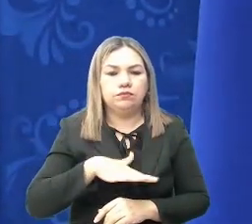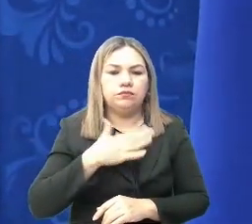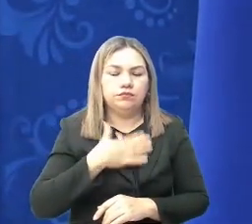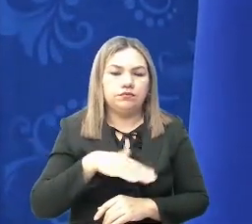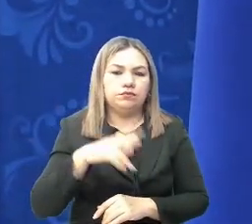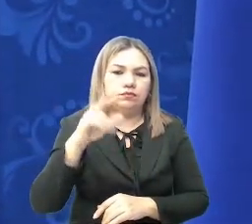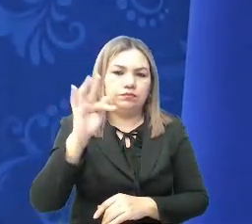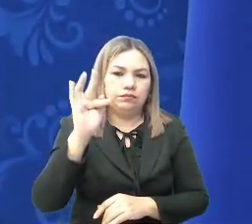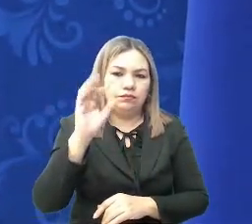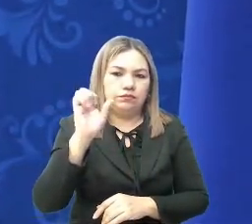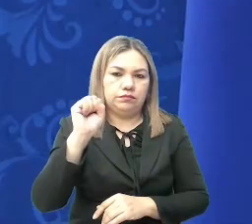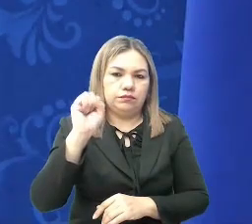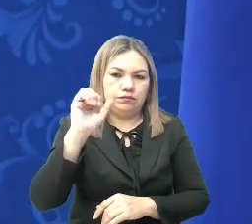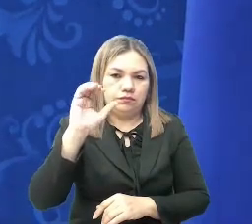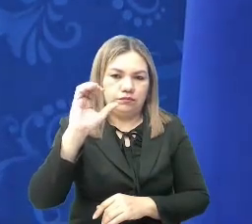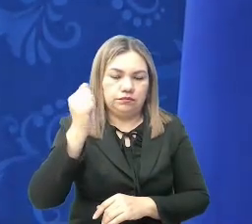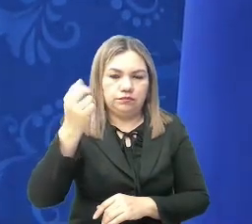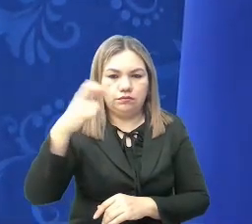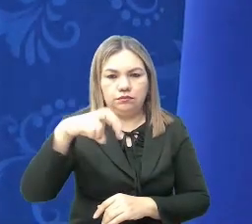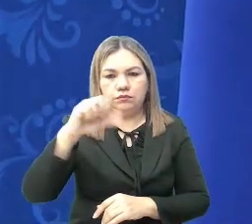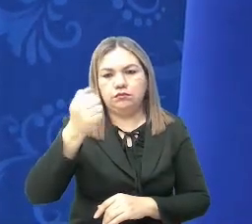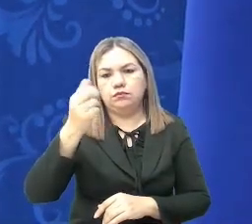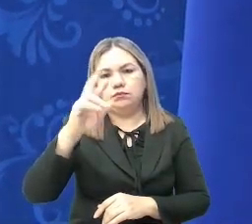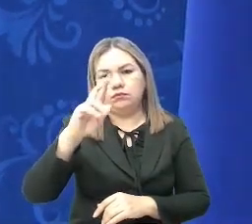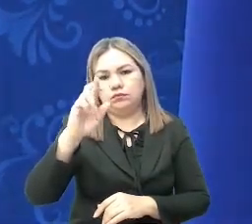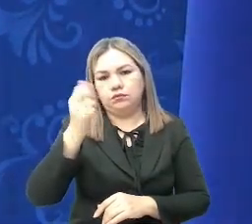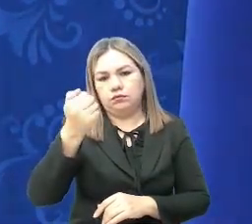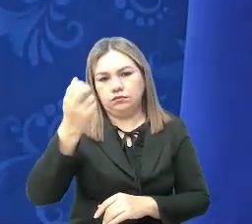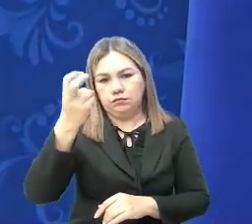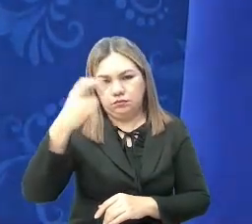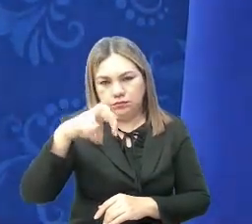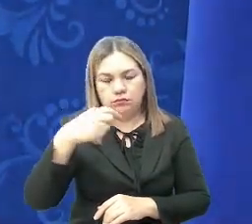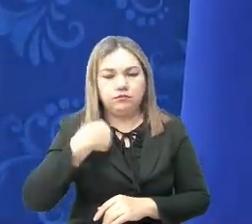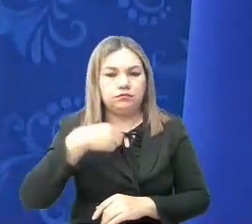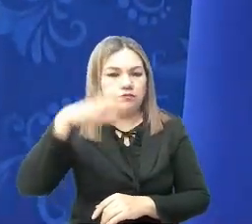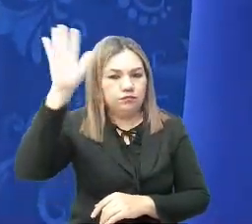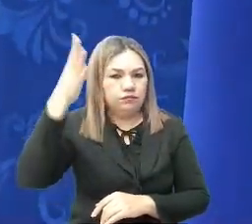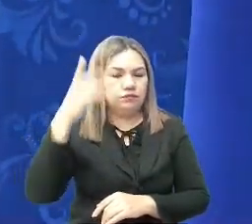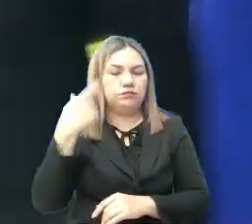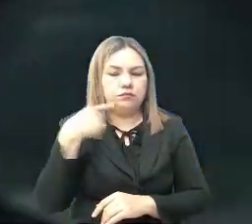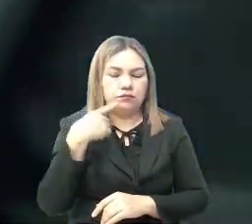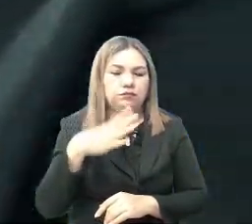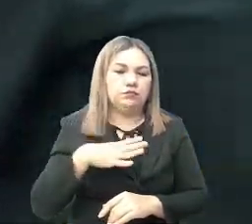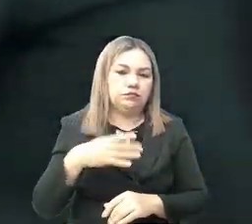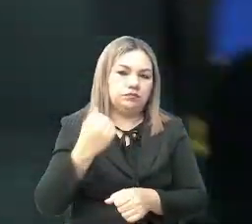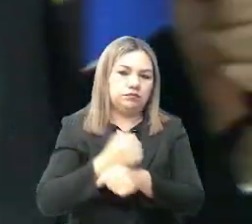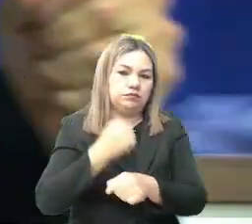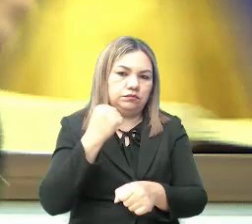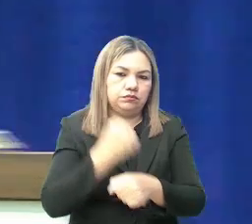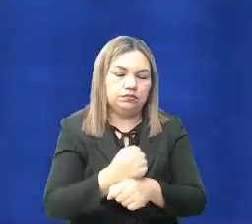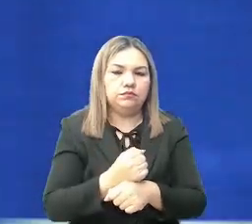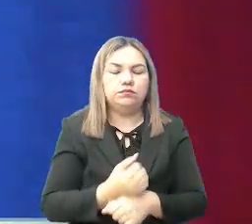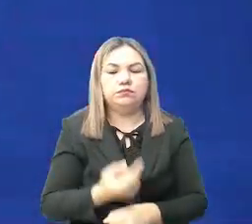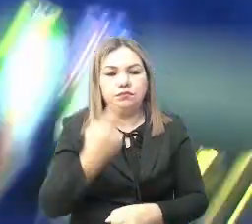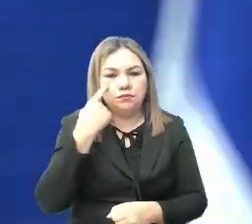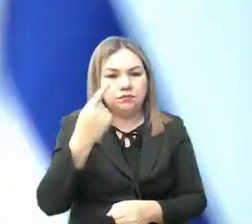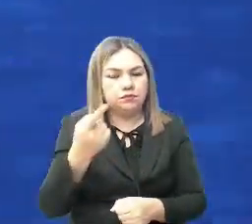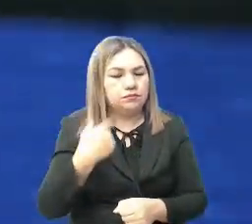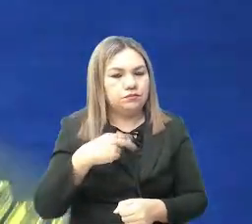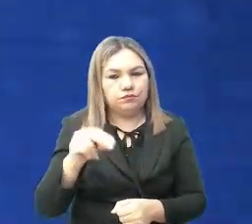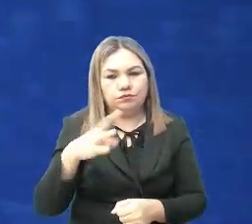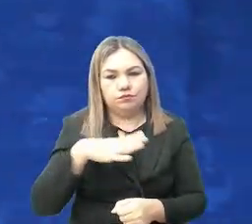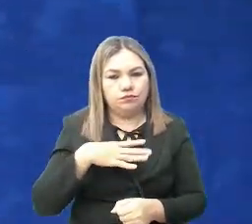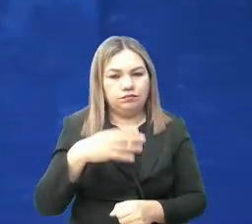you who serve the Lord, because the people who are in Egypt have an employment, but the people